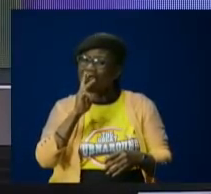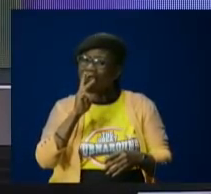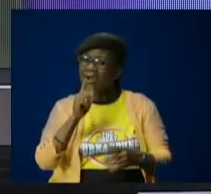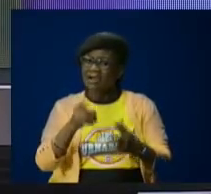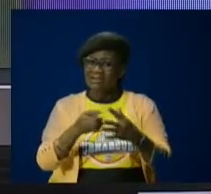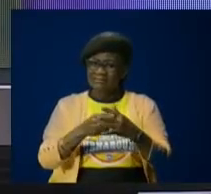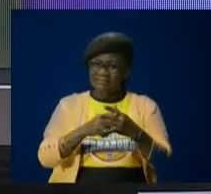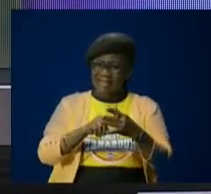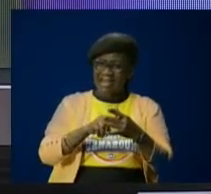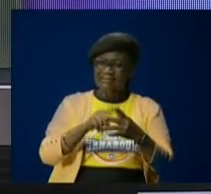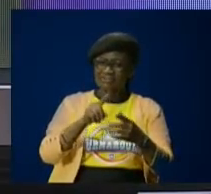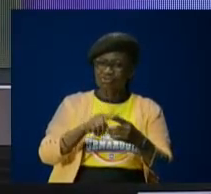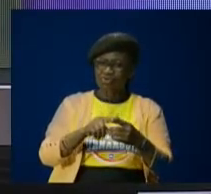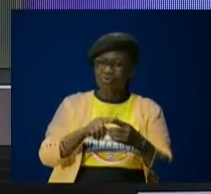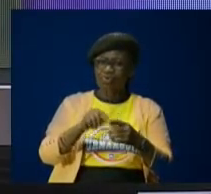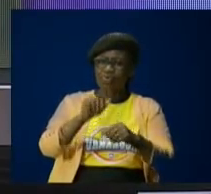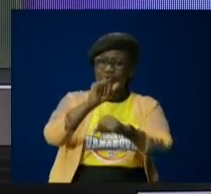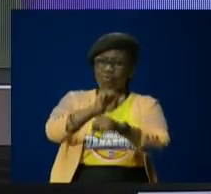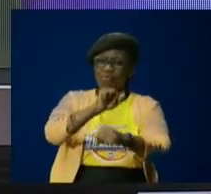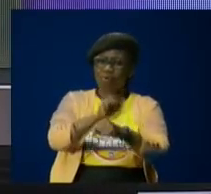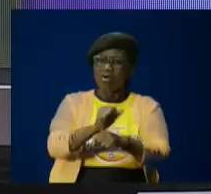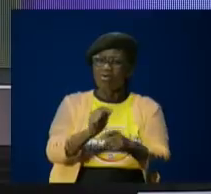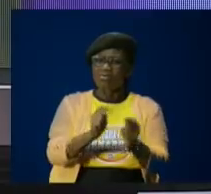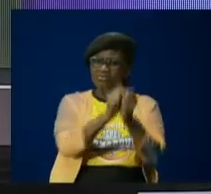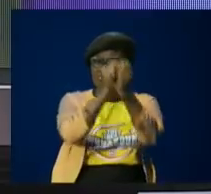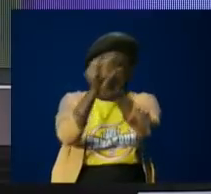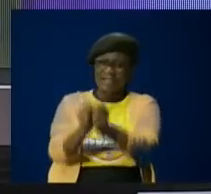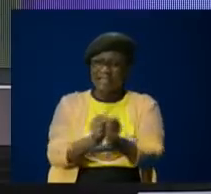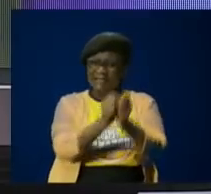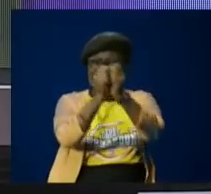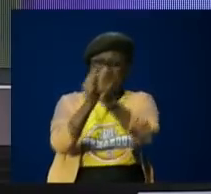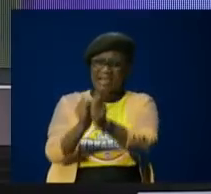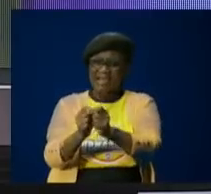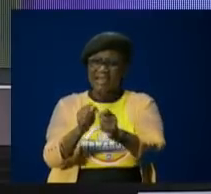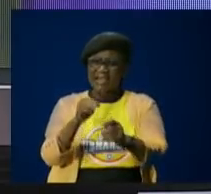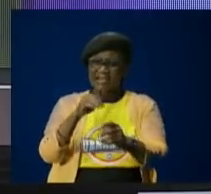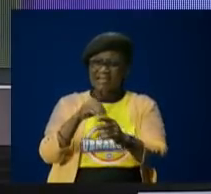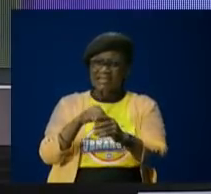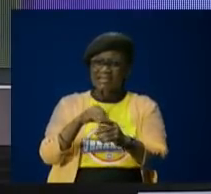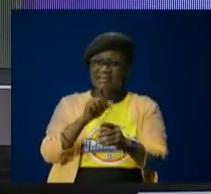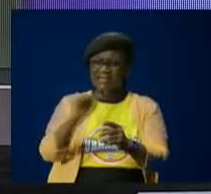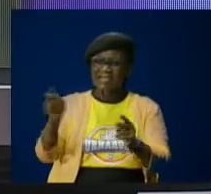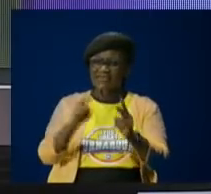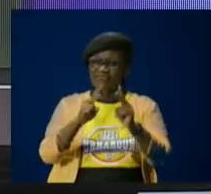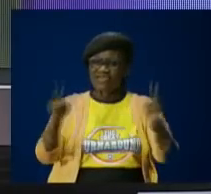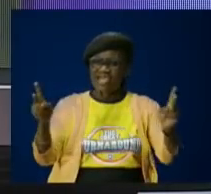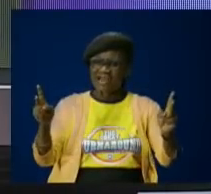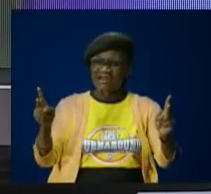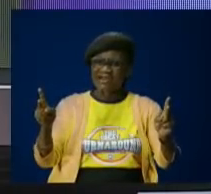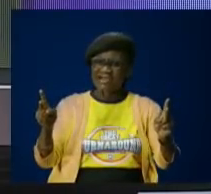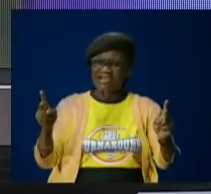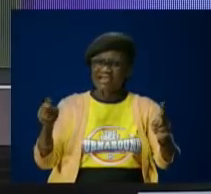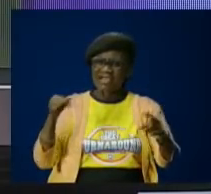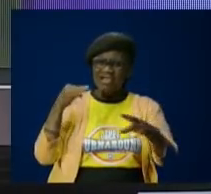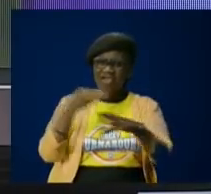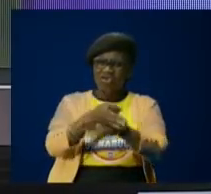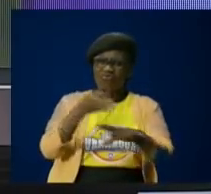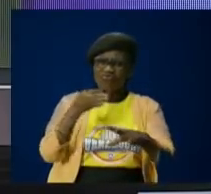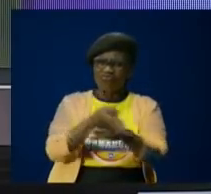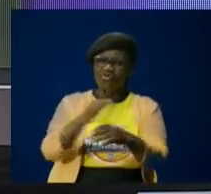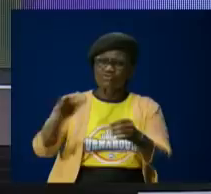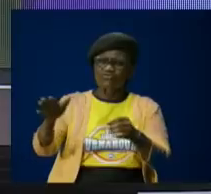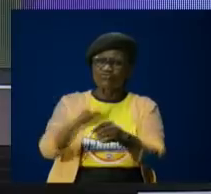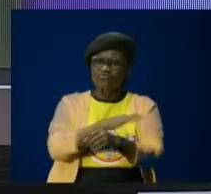begin to work together in a very forceful